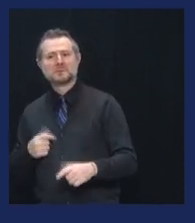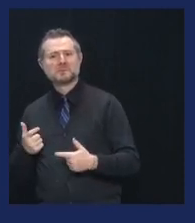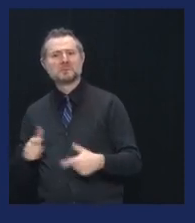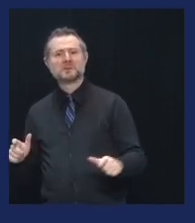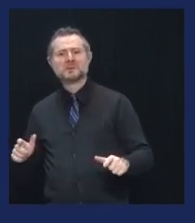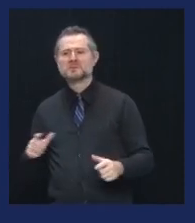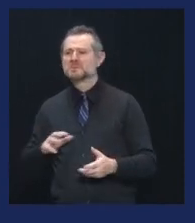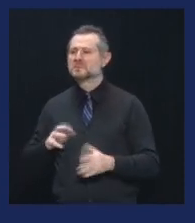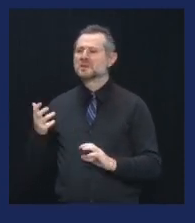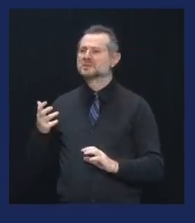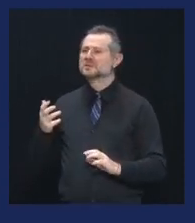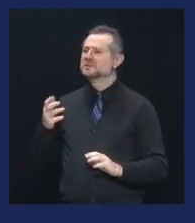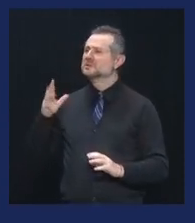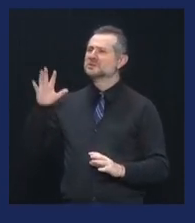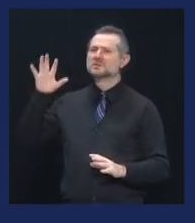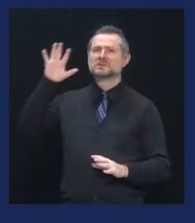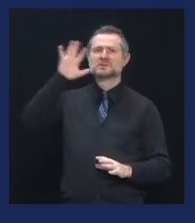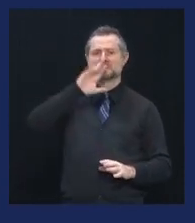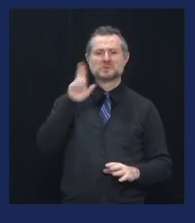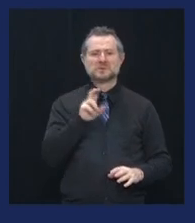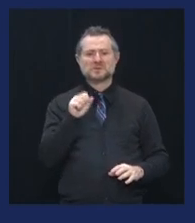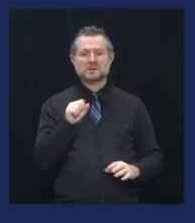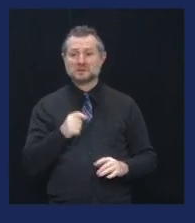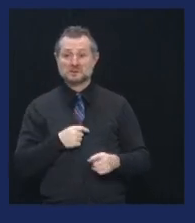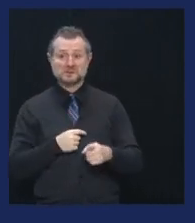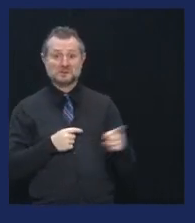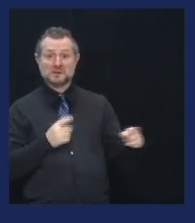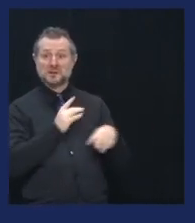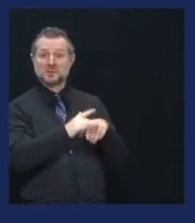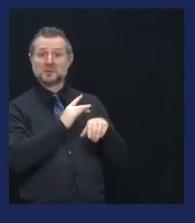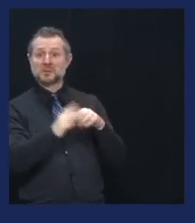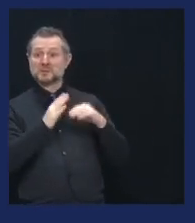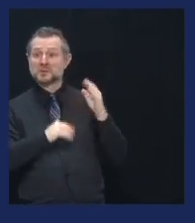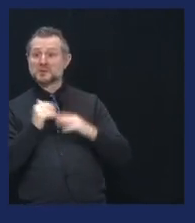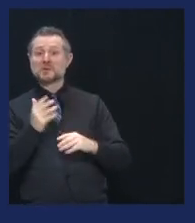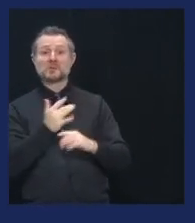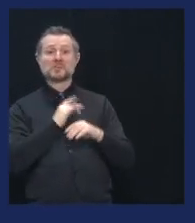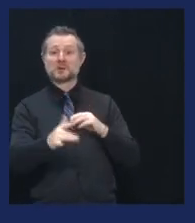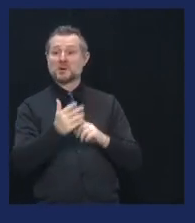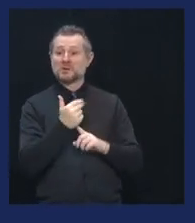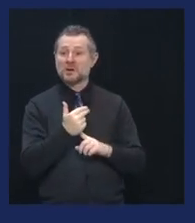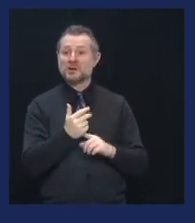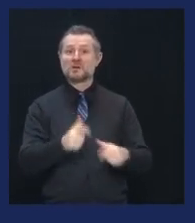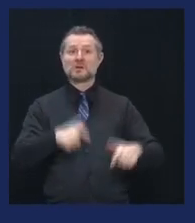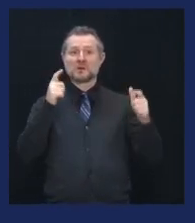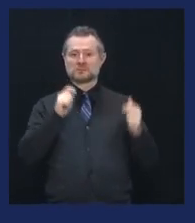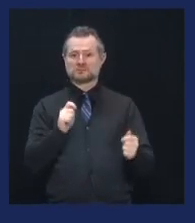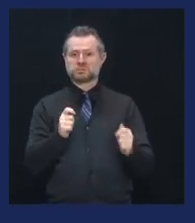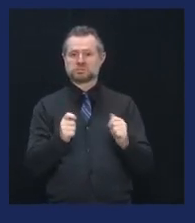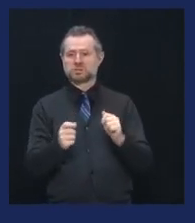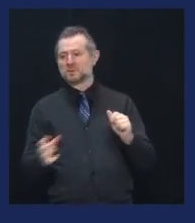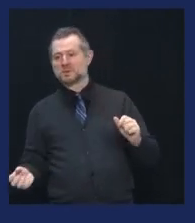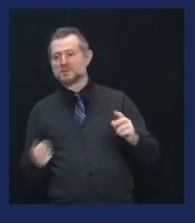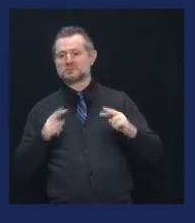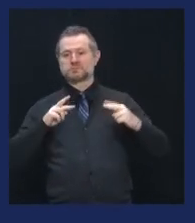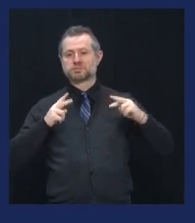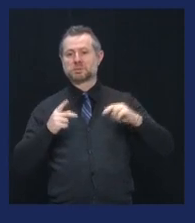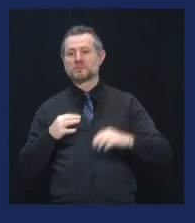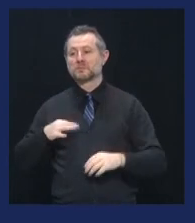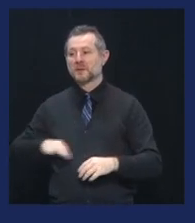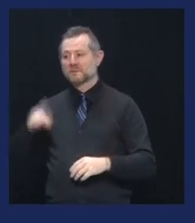These commercial spaces can be adapted for other uses that benefit the community and make